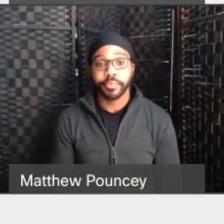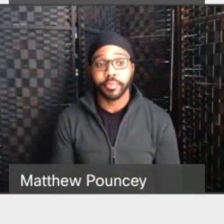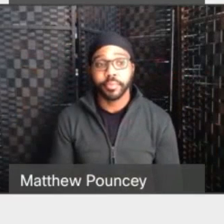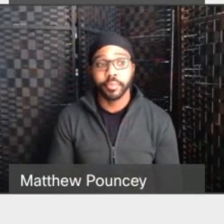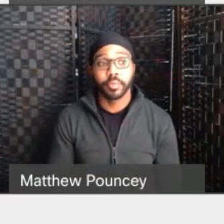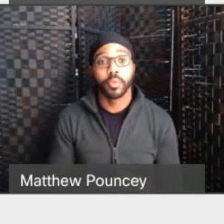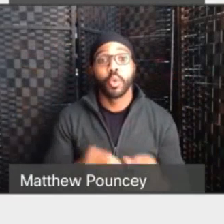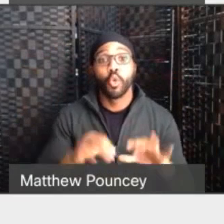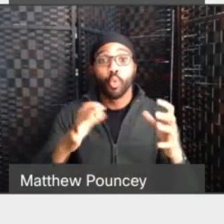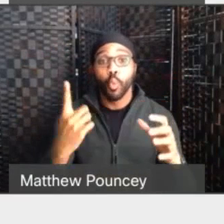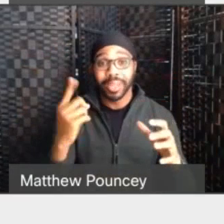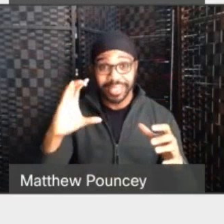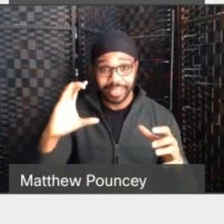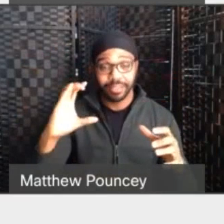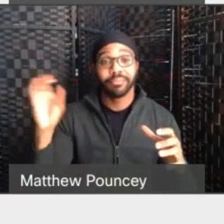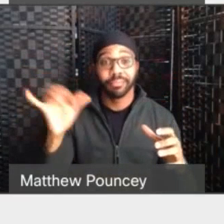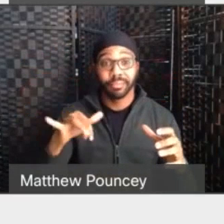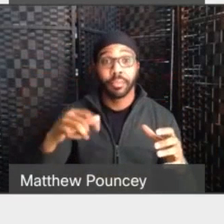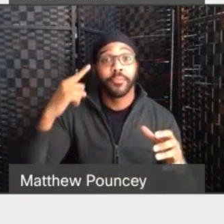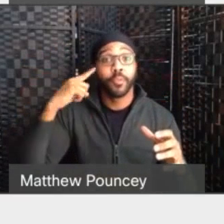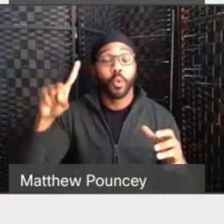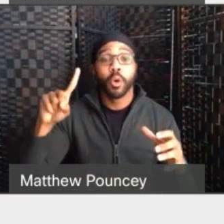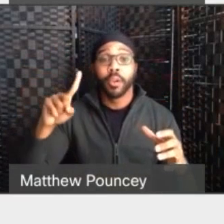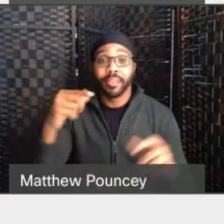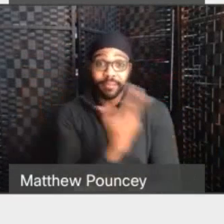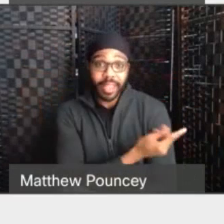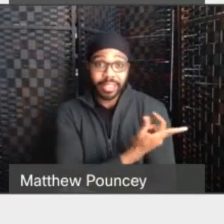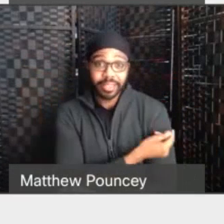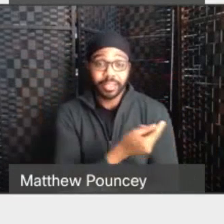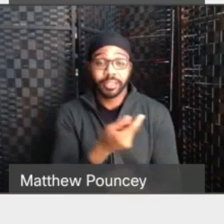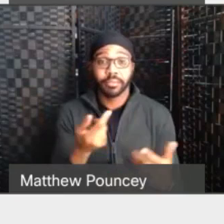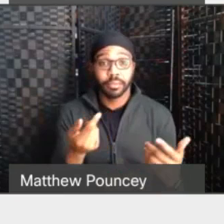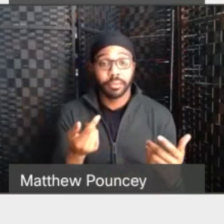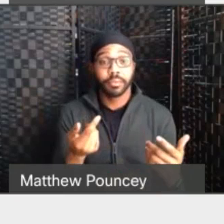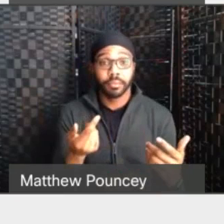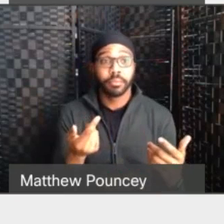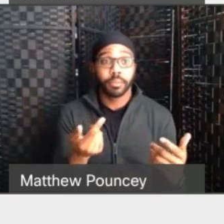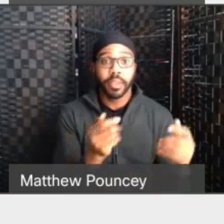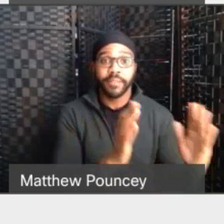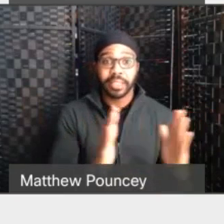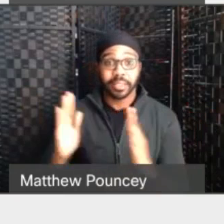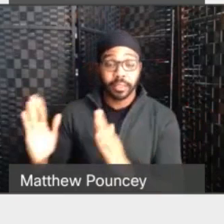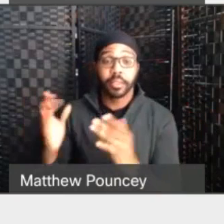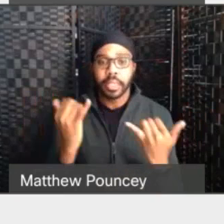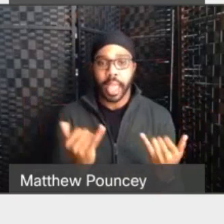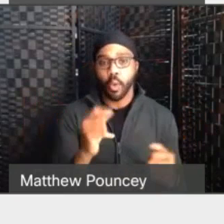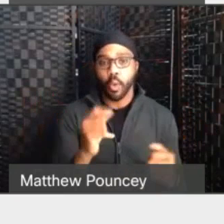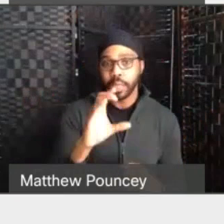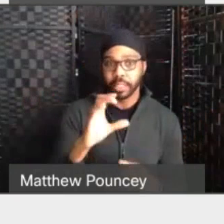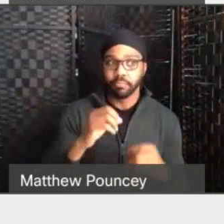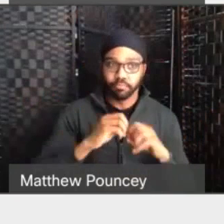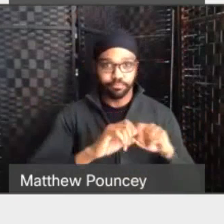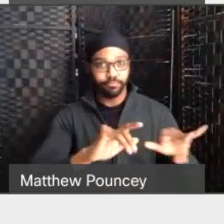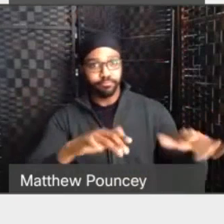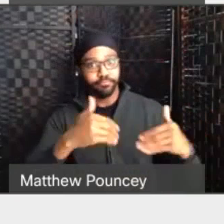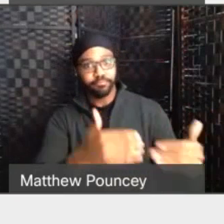Group 1C for in the vaccination phases is now rolling out,